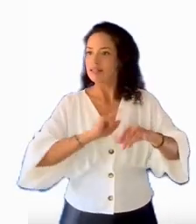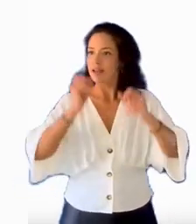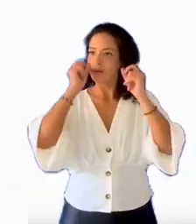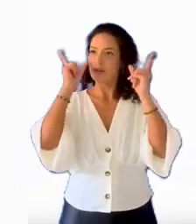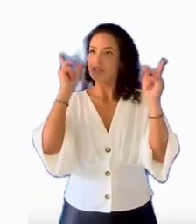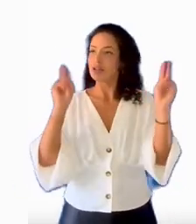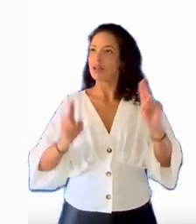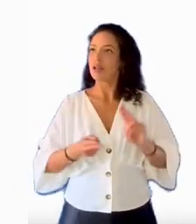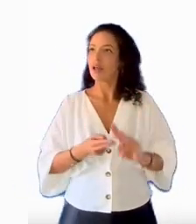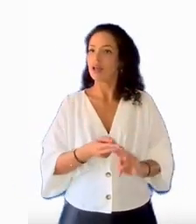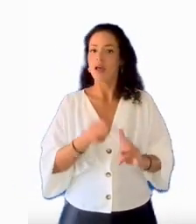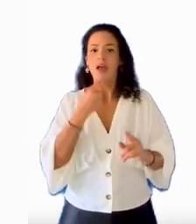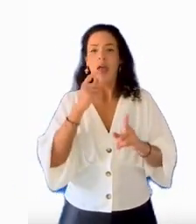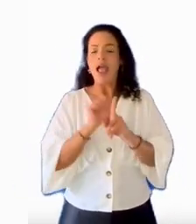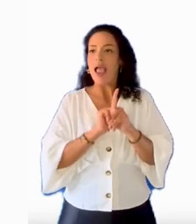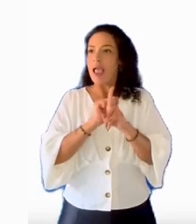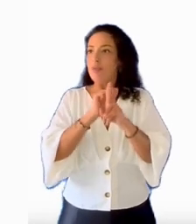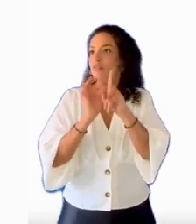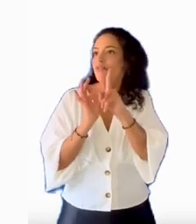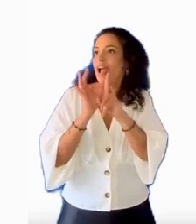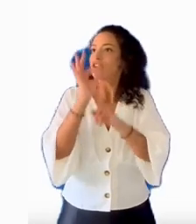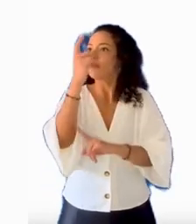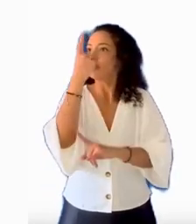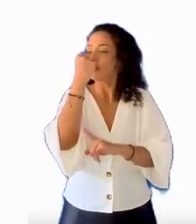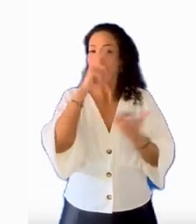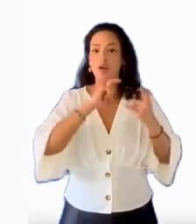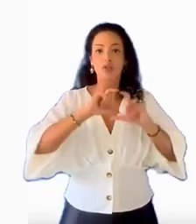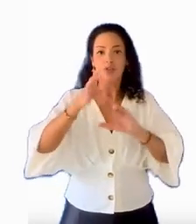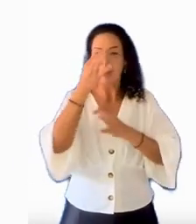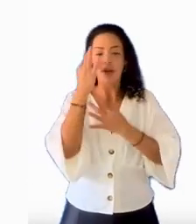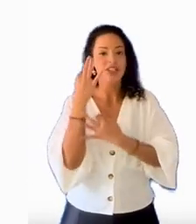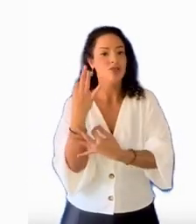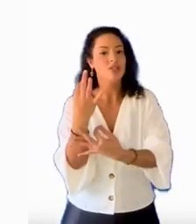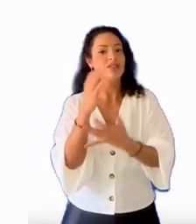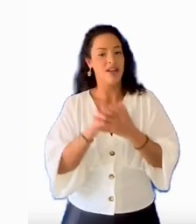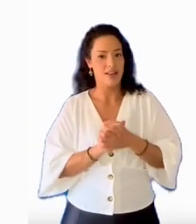self-consciousness, improvisational potential, and continuational desire.